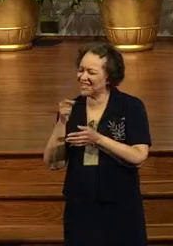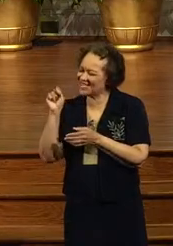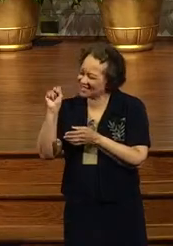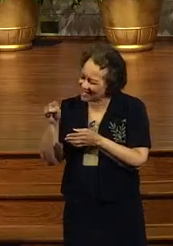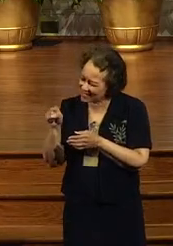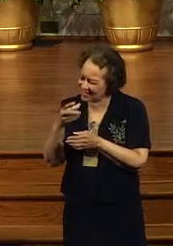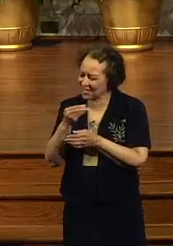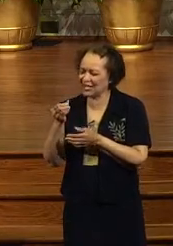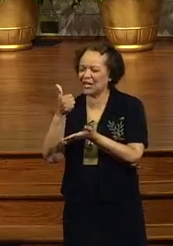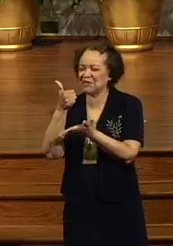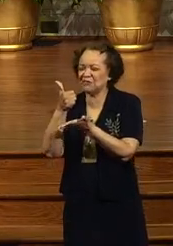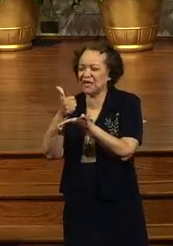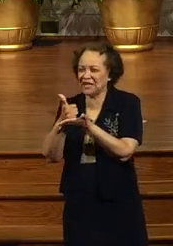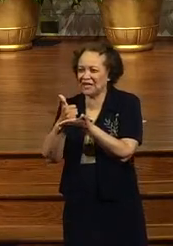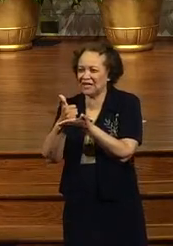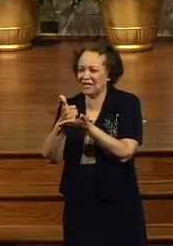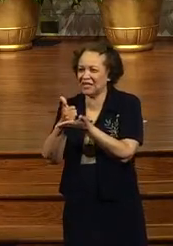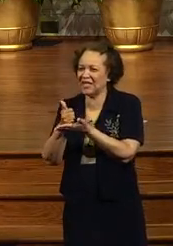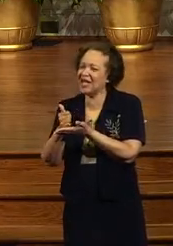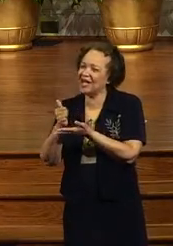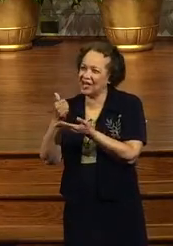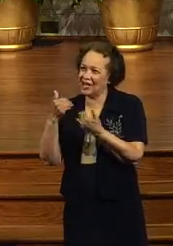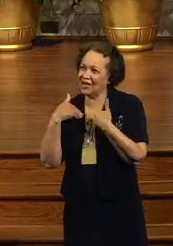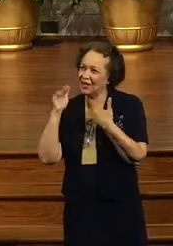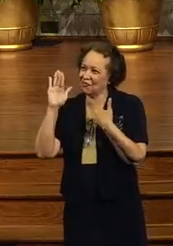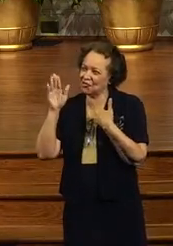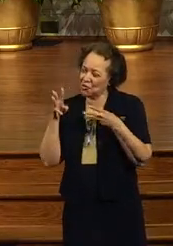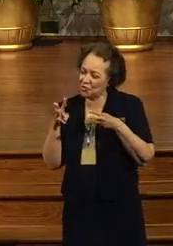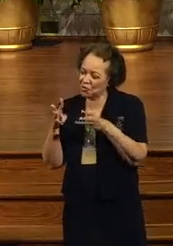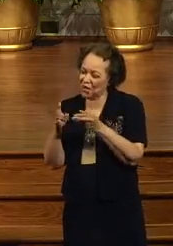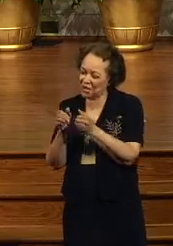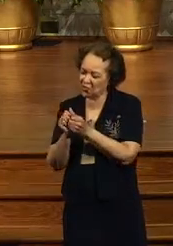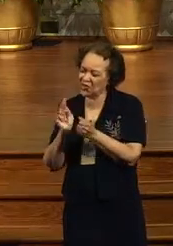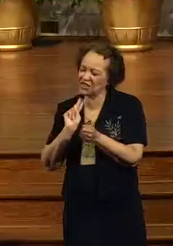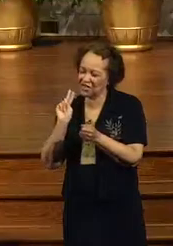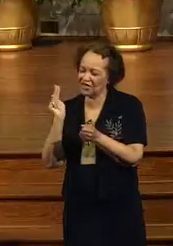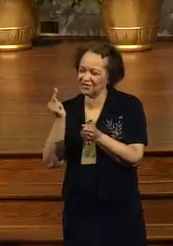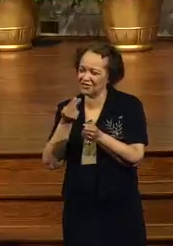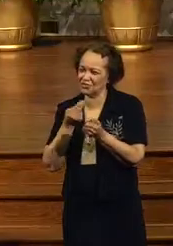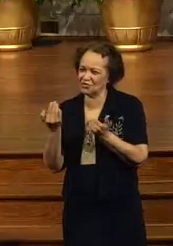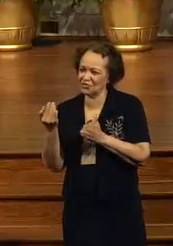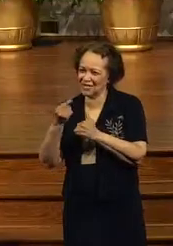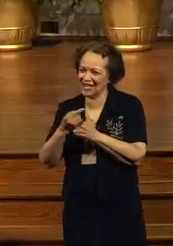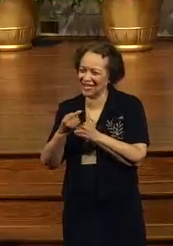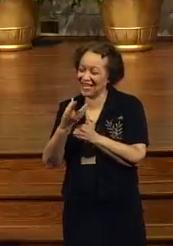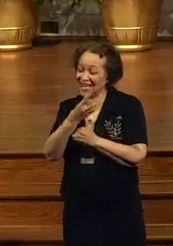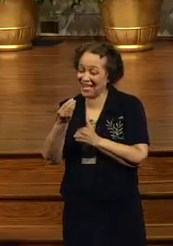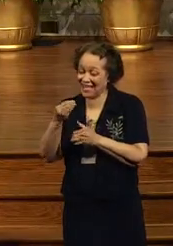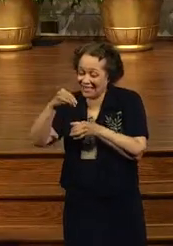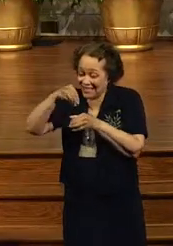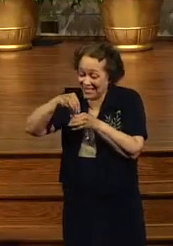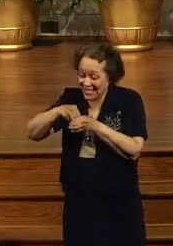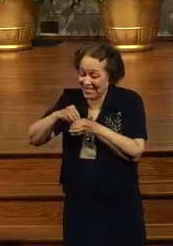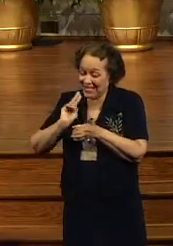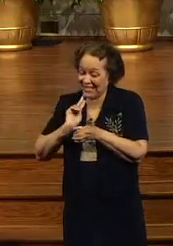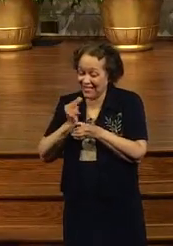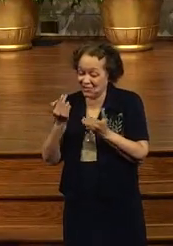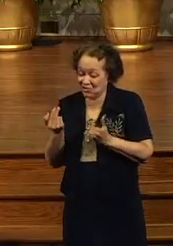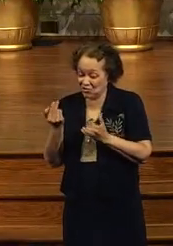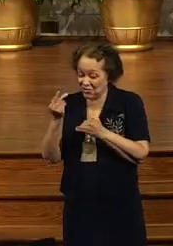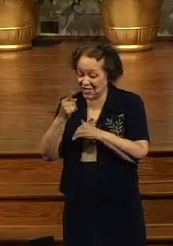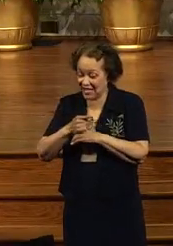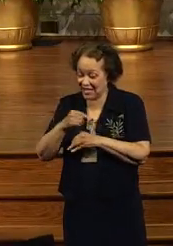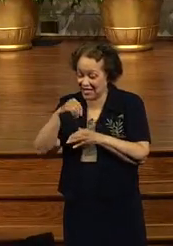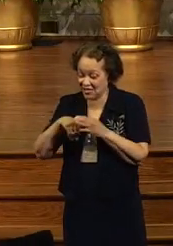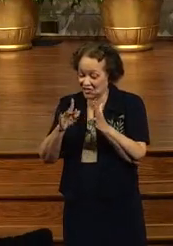amen. Have thine own way with us today, dear Lord. Have thine own way in us today, dear Lord. In Jesus'